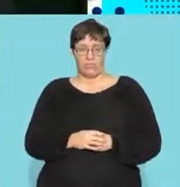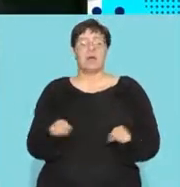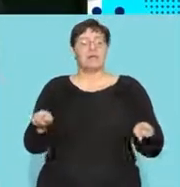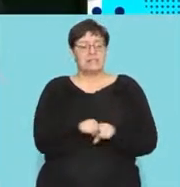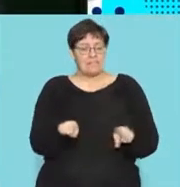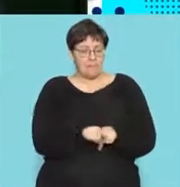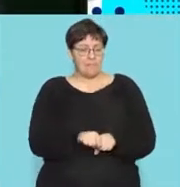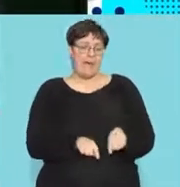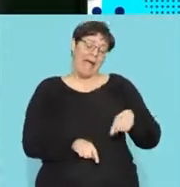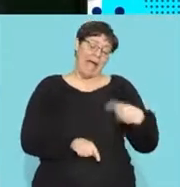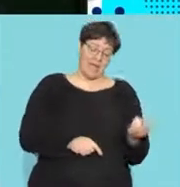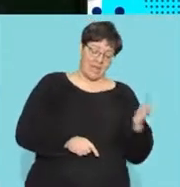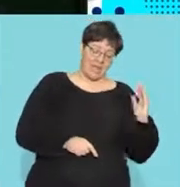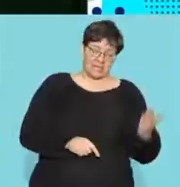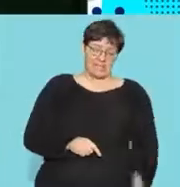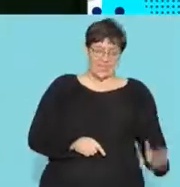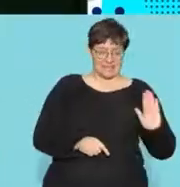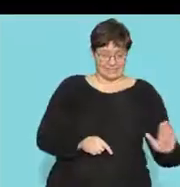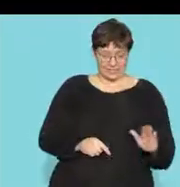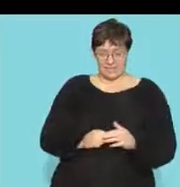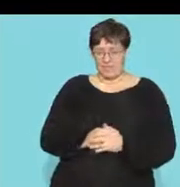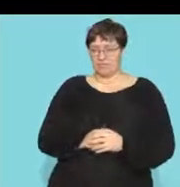another opinion, and let's look at that one.